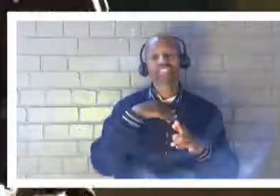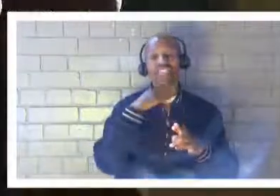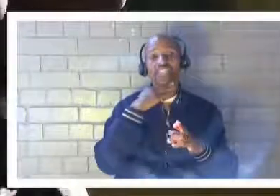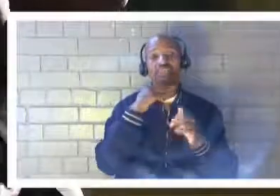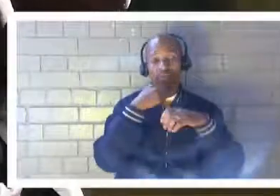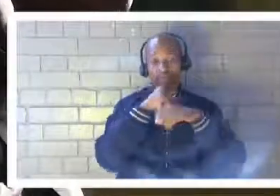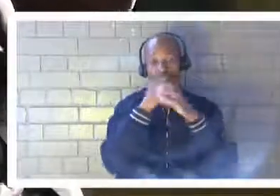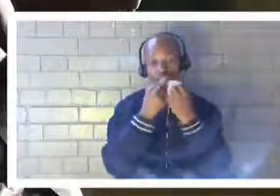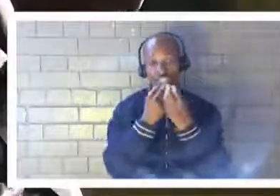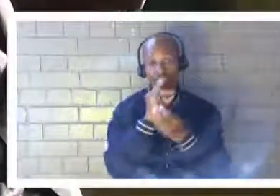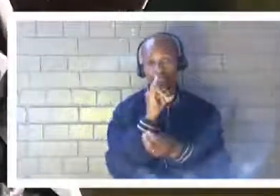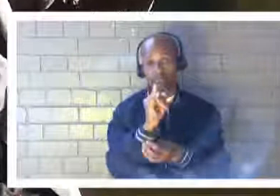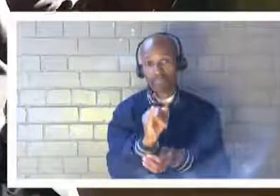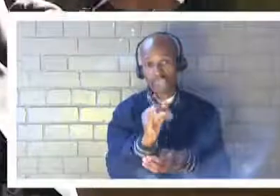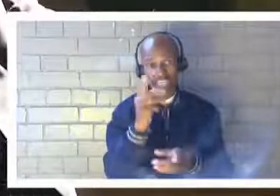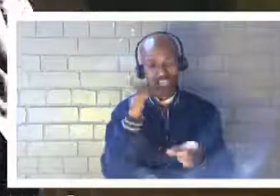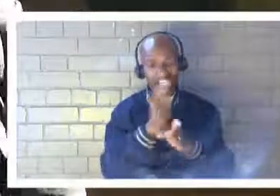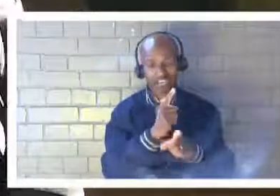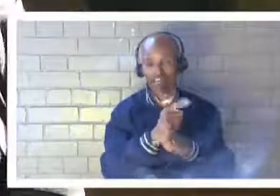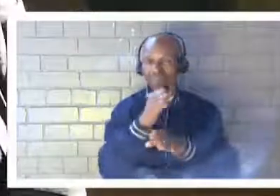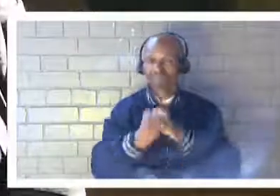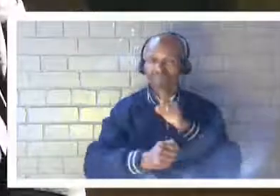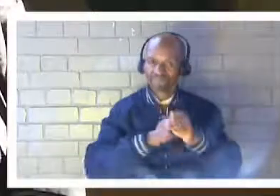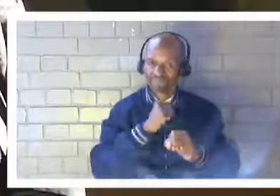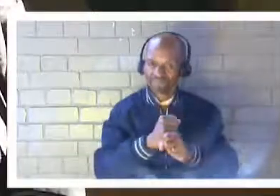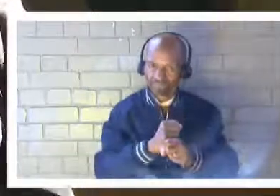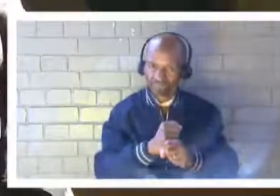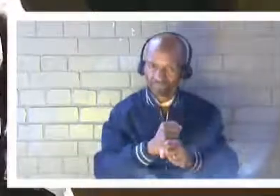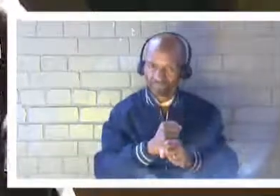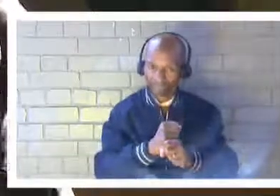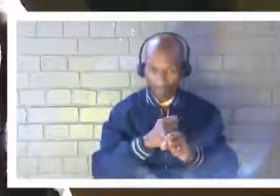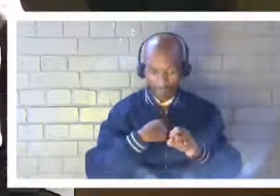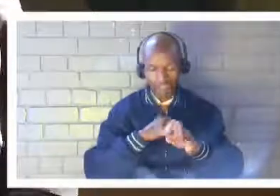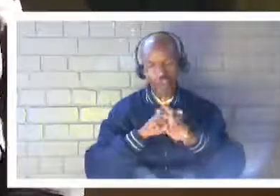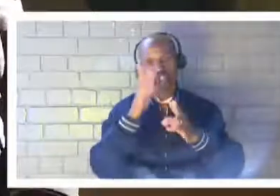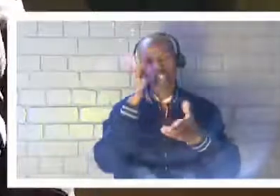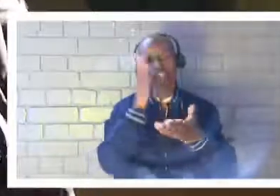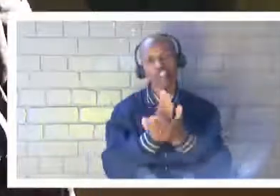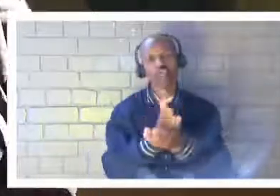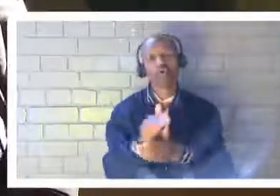into accruals every year. I'm not sure